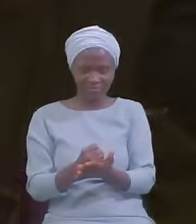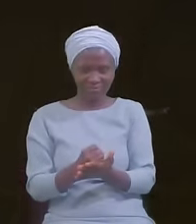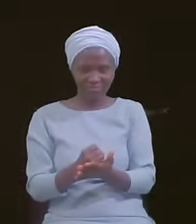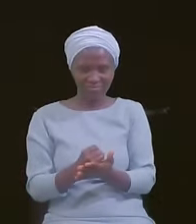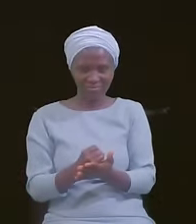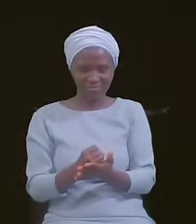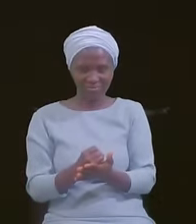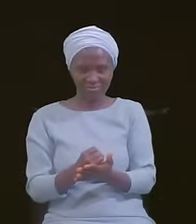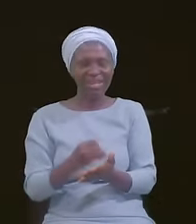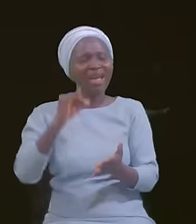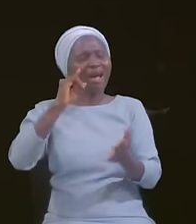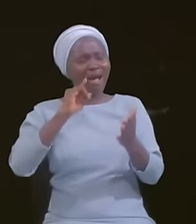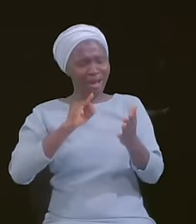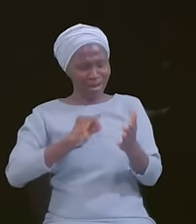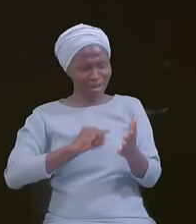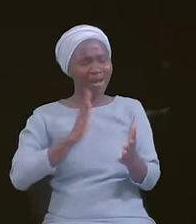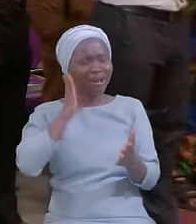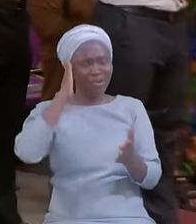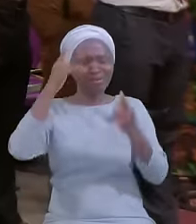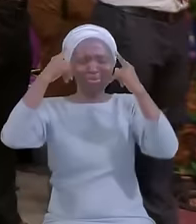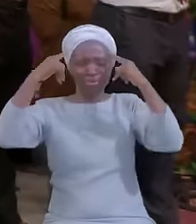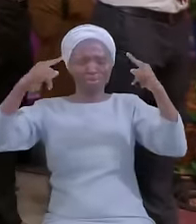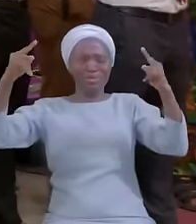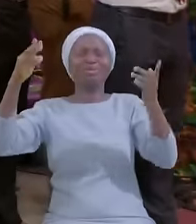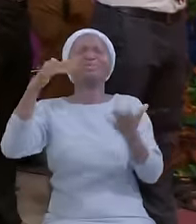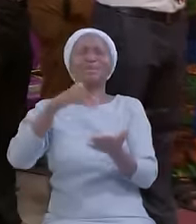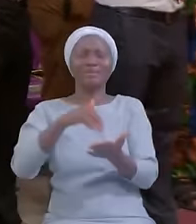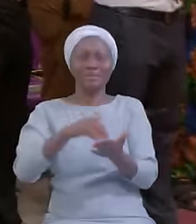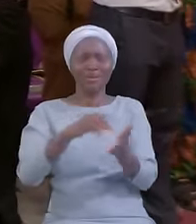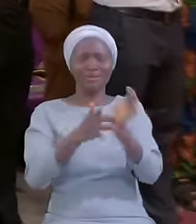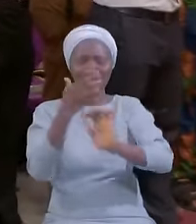I will succeed again.